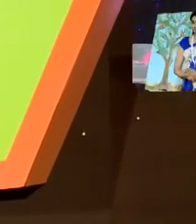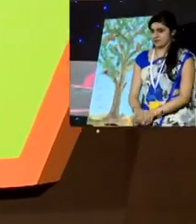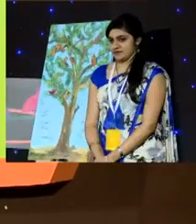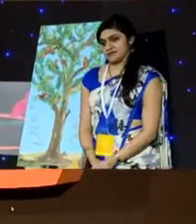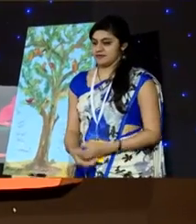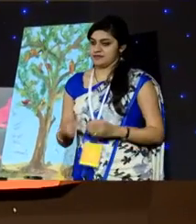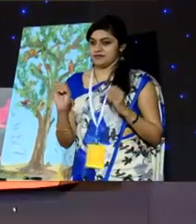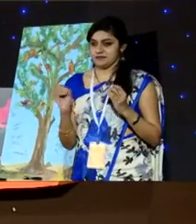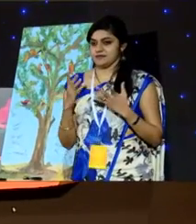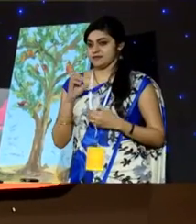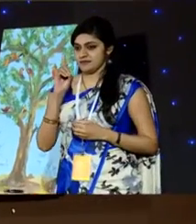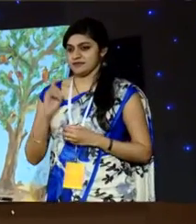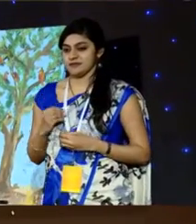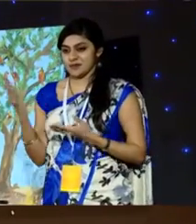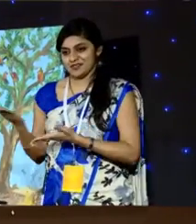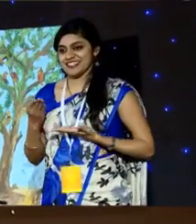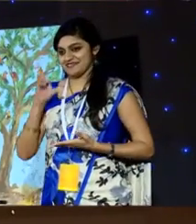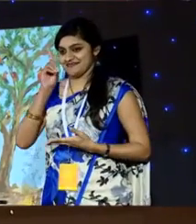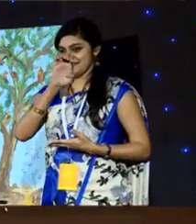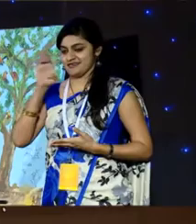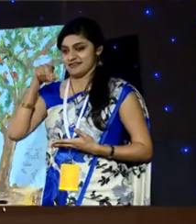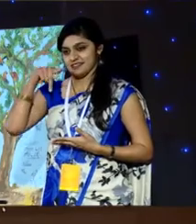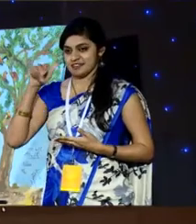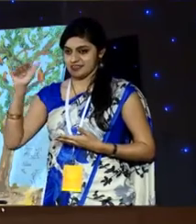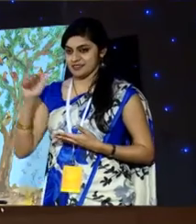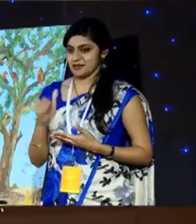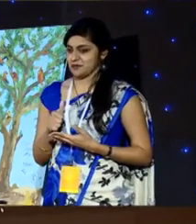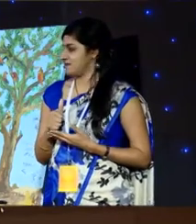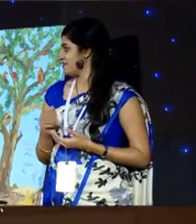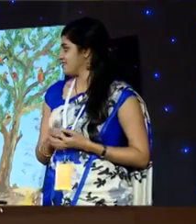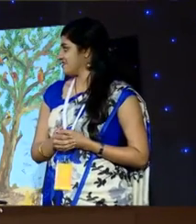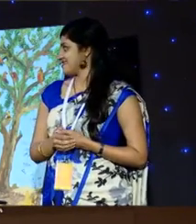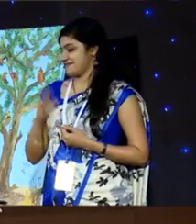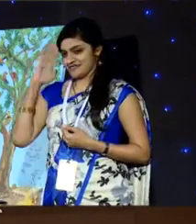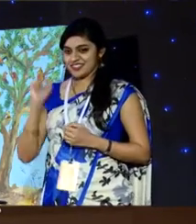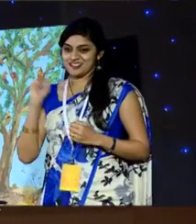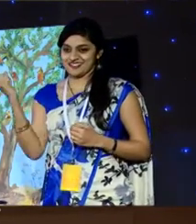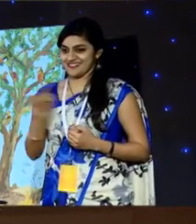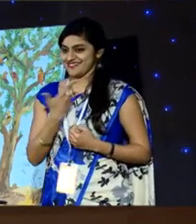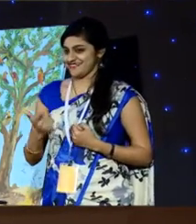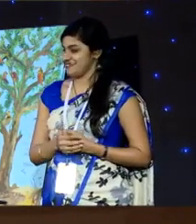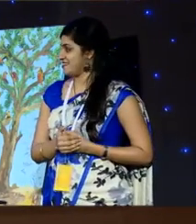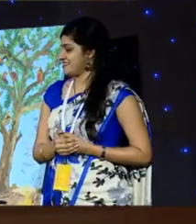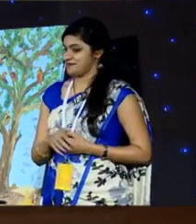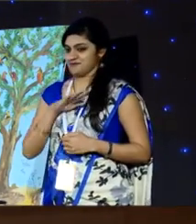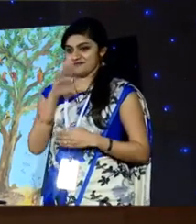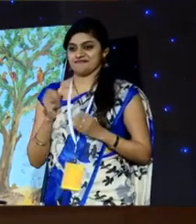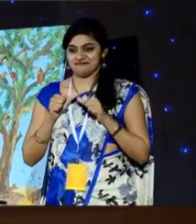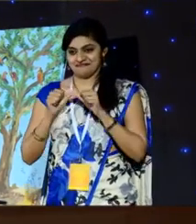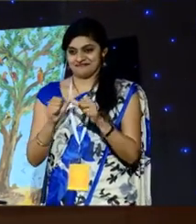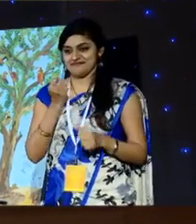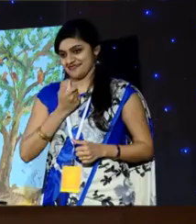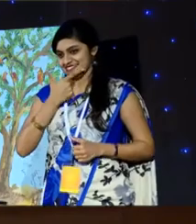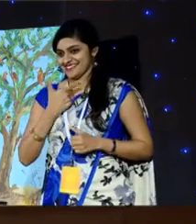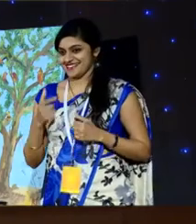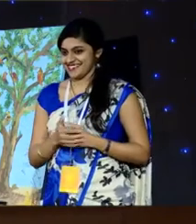Is everyone energetic today? Yes. We have a lot of things for you, right? So keep smiling, keep hearing.